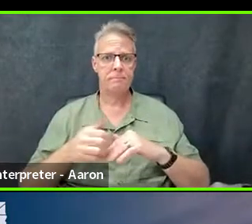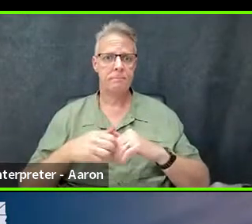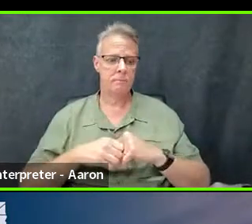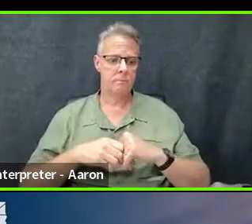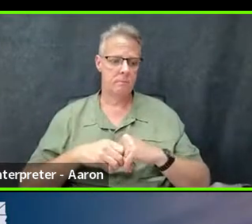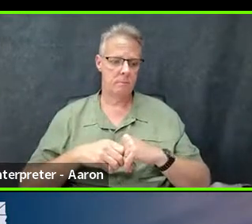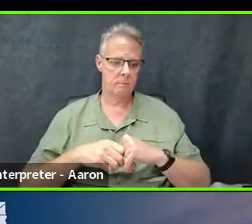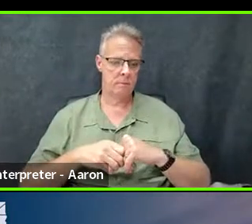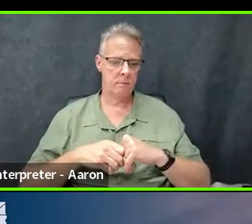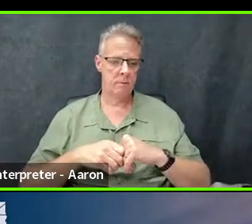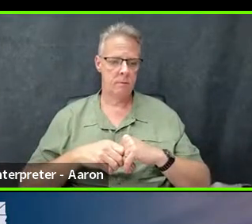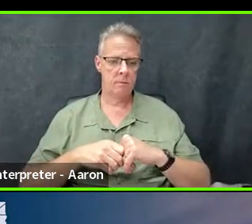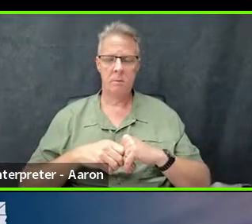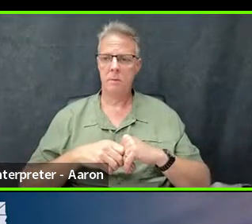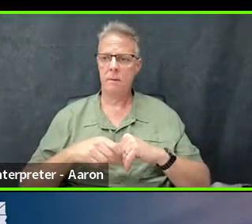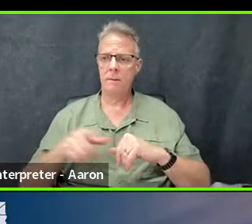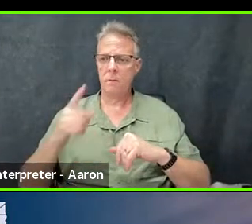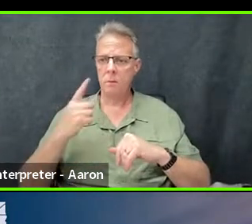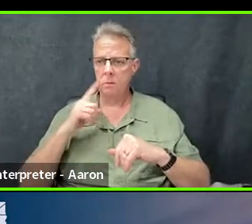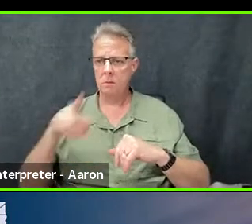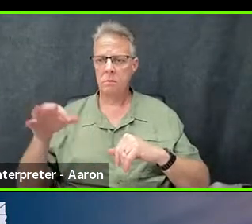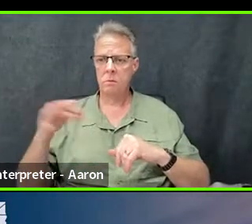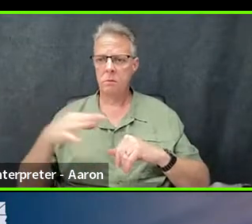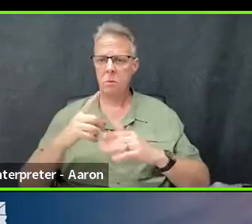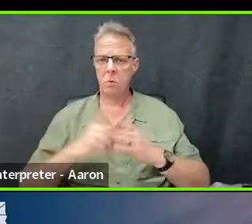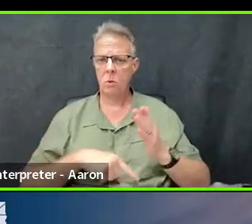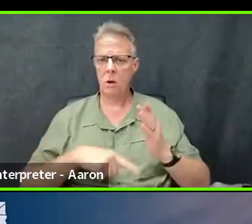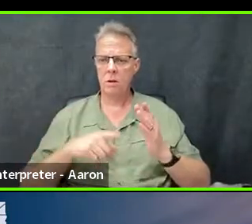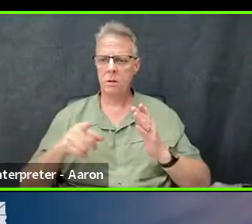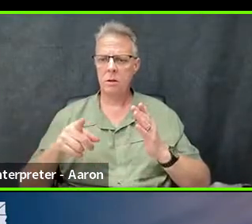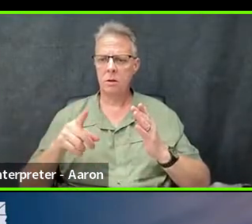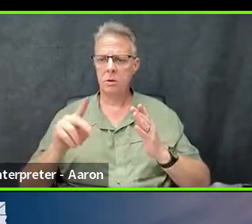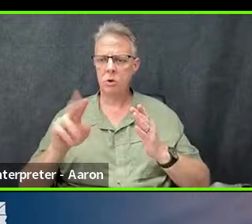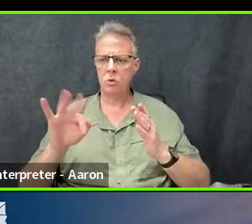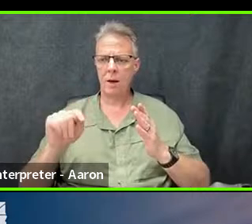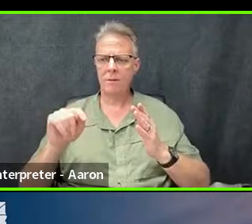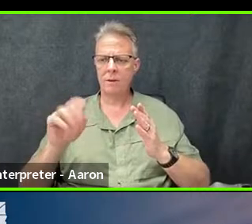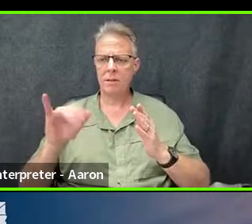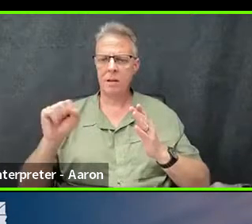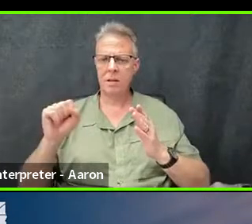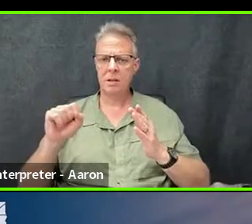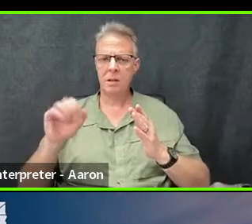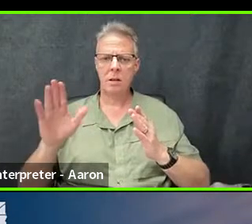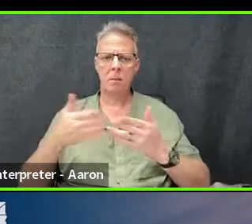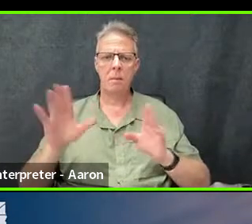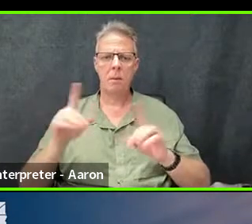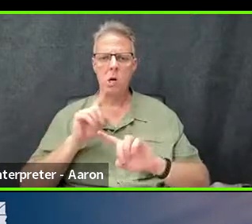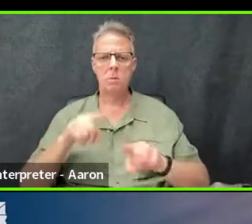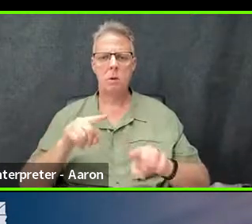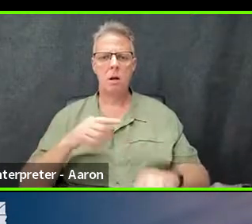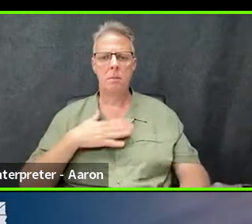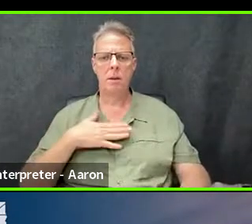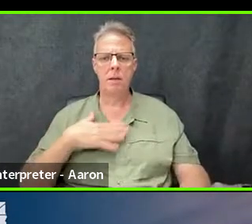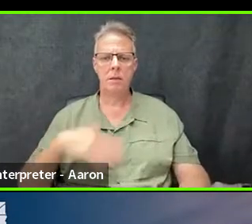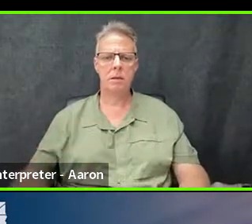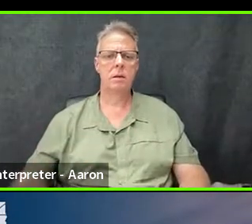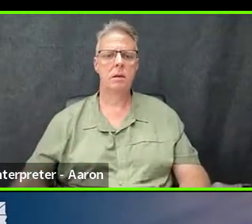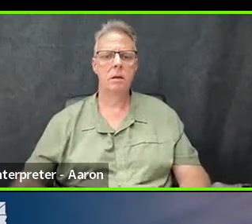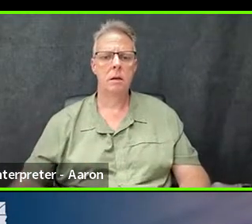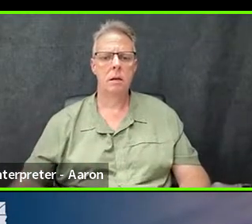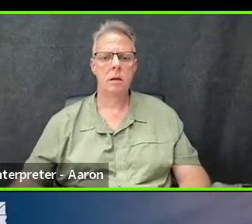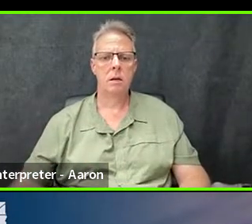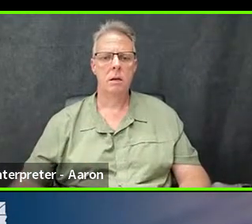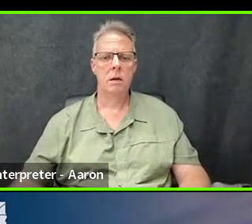Going to Ryan, can you chime in on what we've looked at in the draft SEIS for this one, please? Yes,